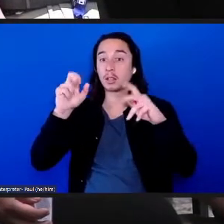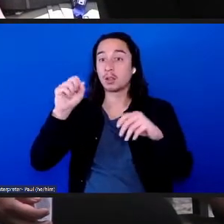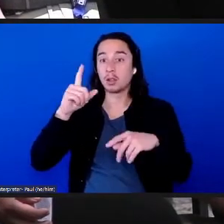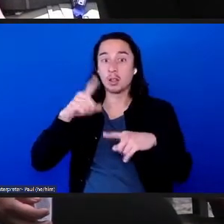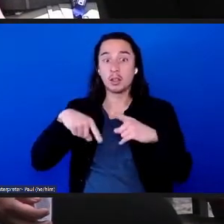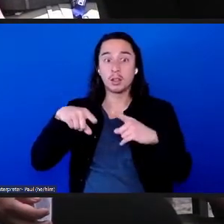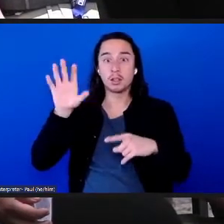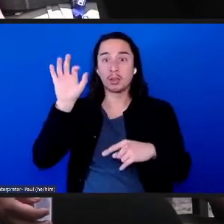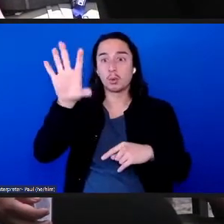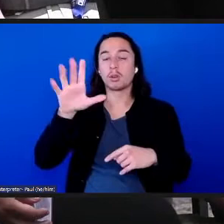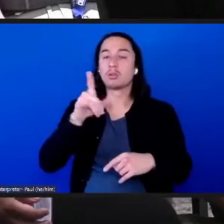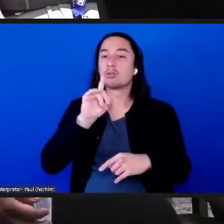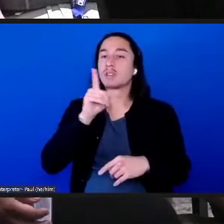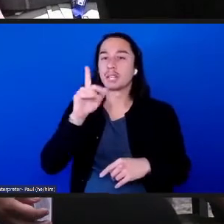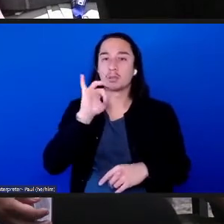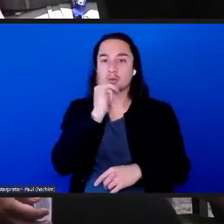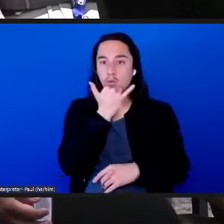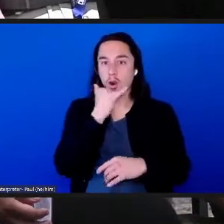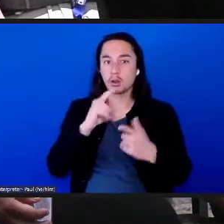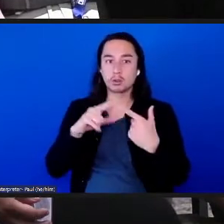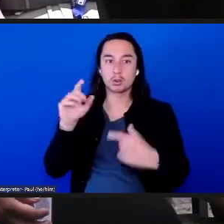really wrong to throw